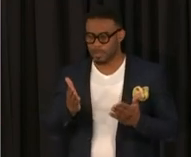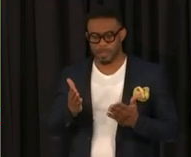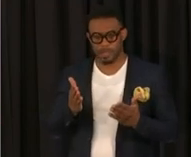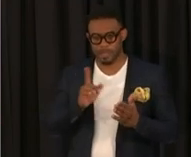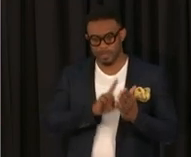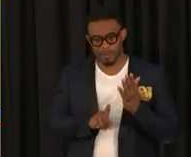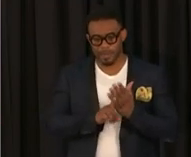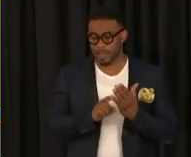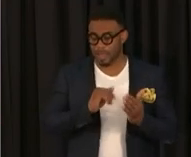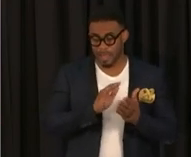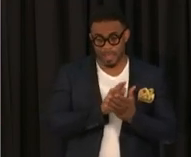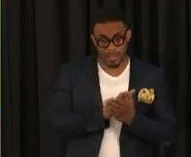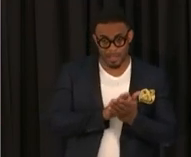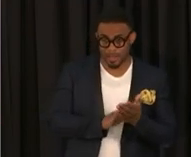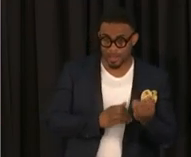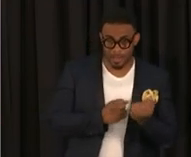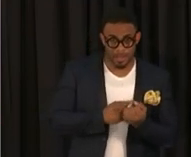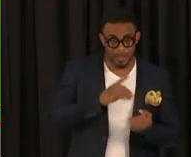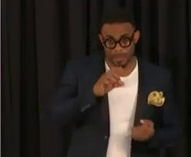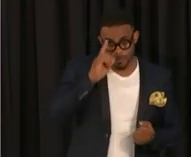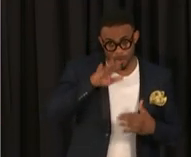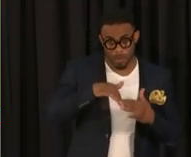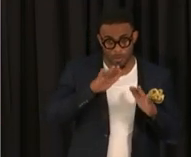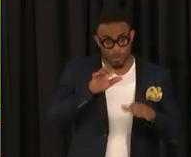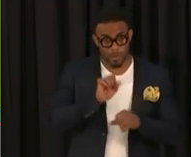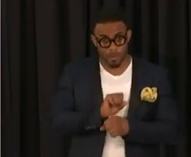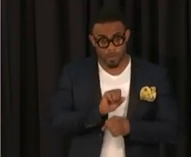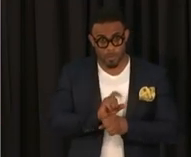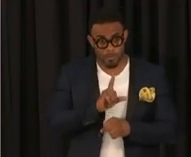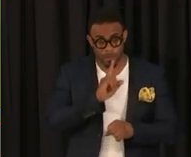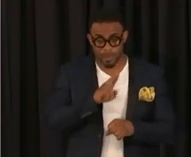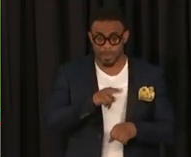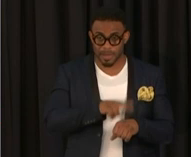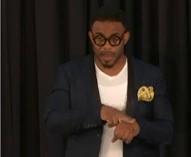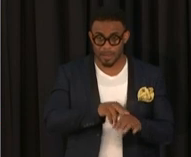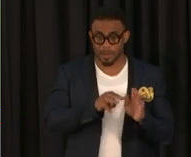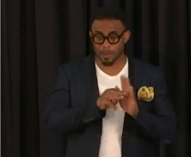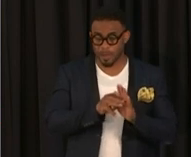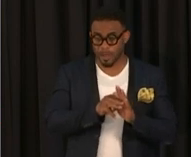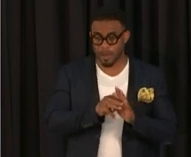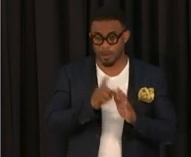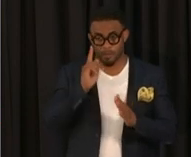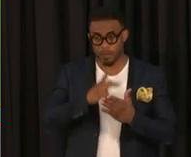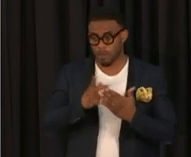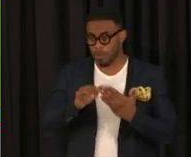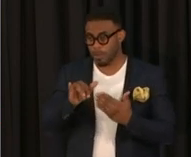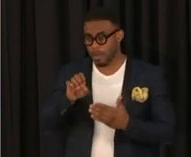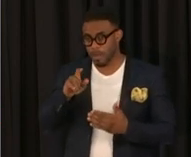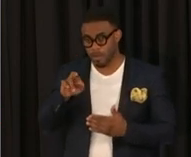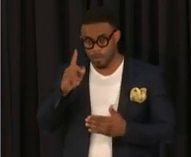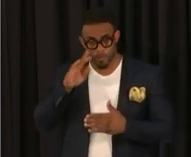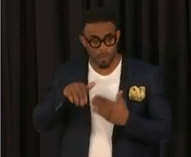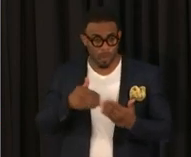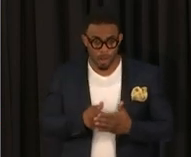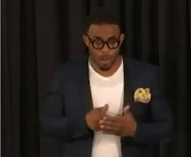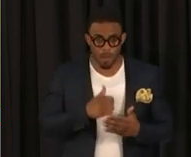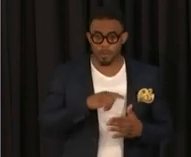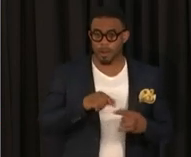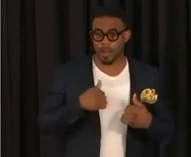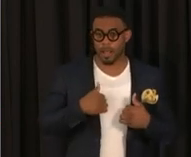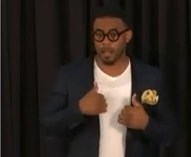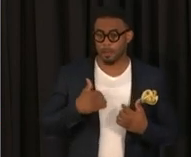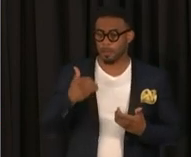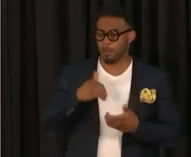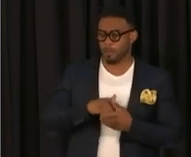communities are at the forefront. And I compliment DC for all the great work for being a national model with programs like Solar for All. So